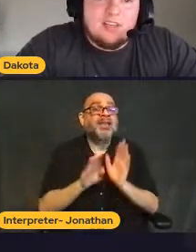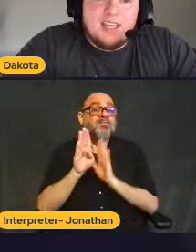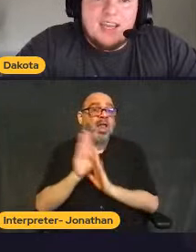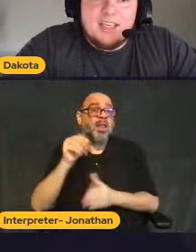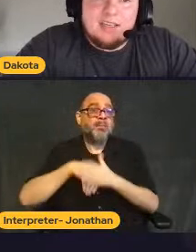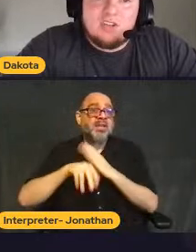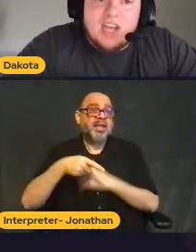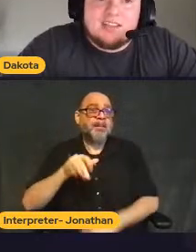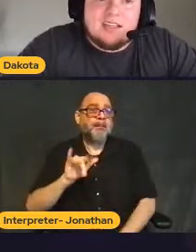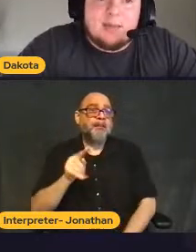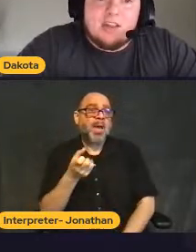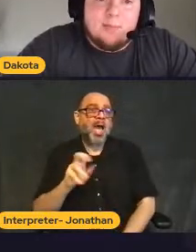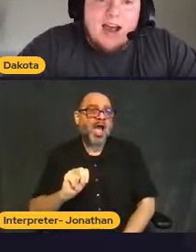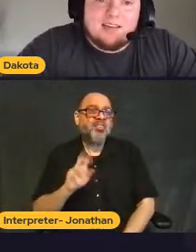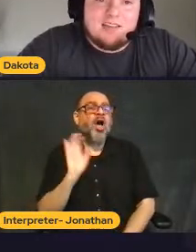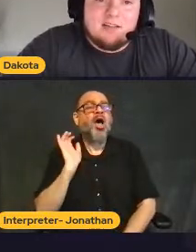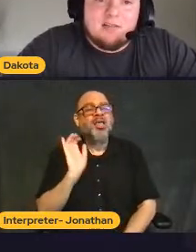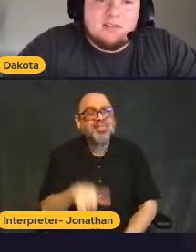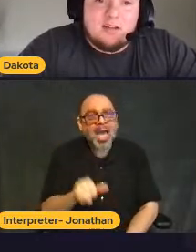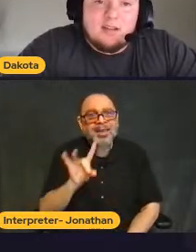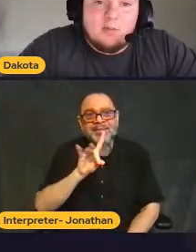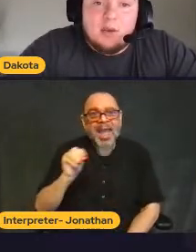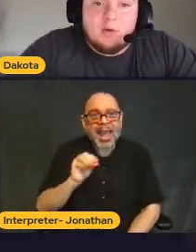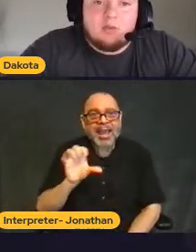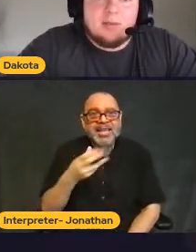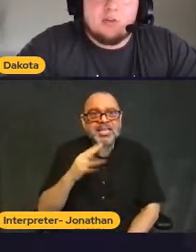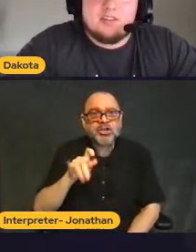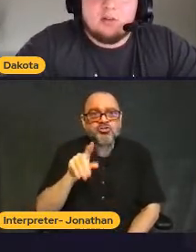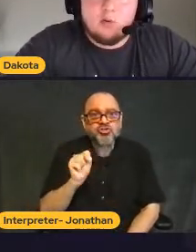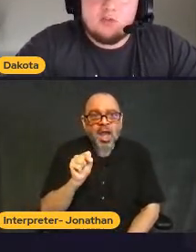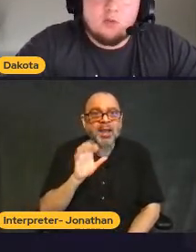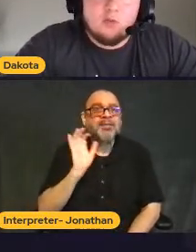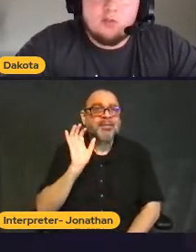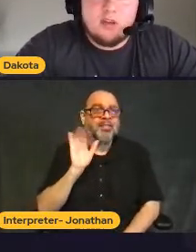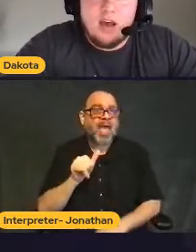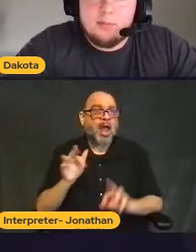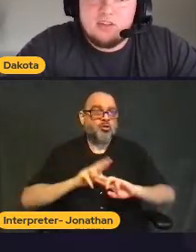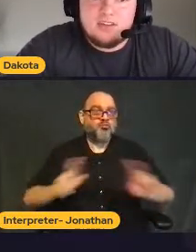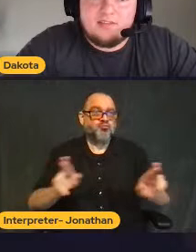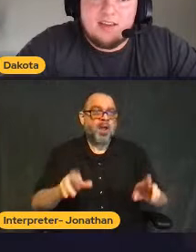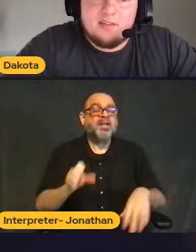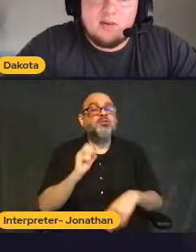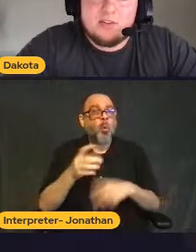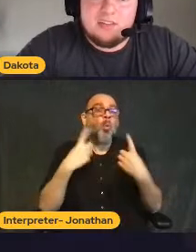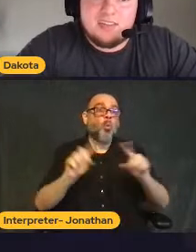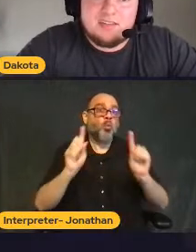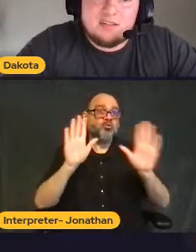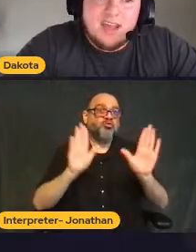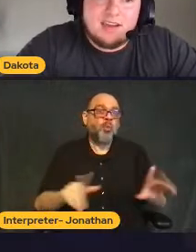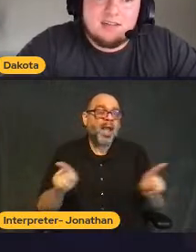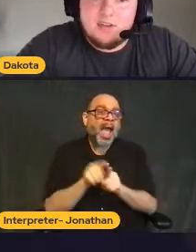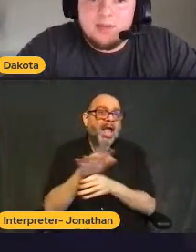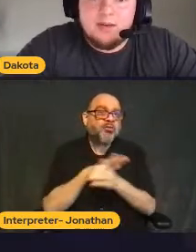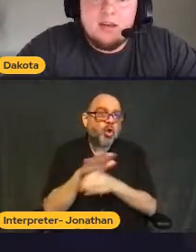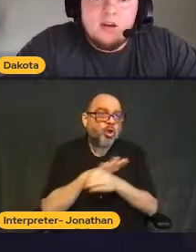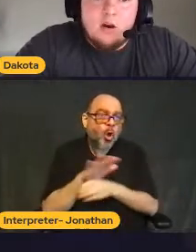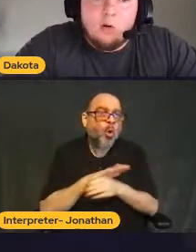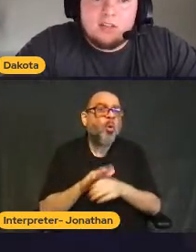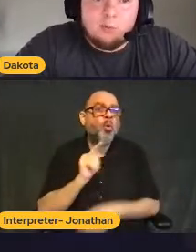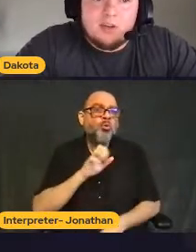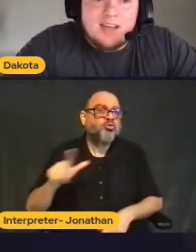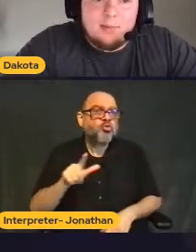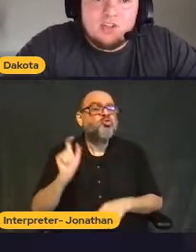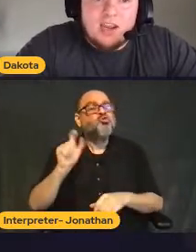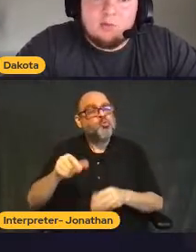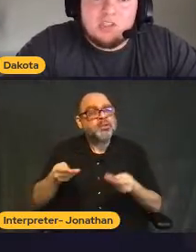there's roughly 80 checks that come out of the box to use. And they work great both as a local tool. You just have to have the developers synthesize their stacks and feed them in,